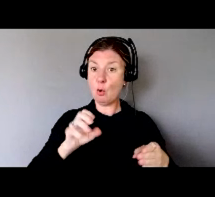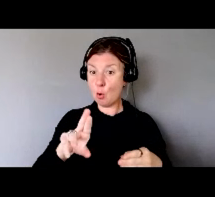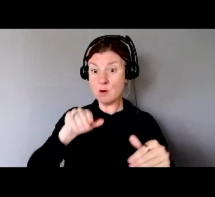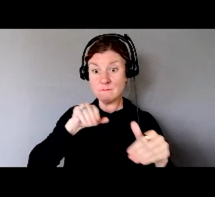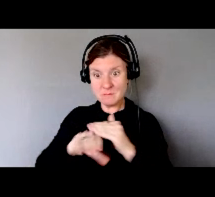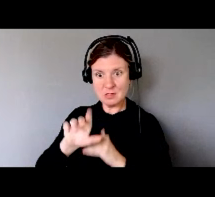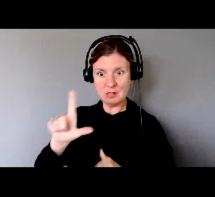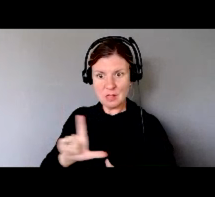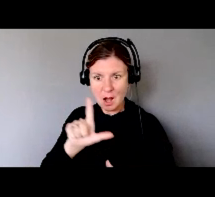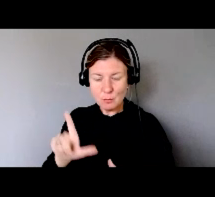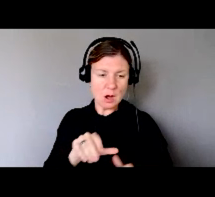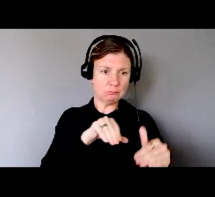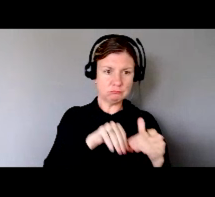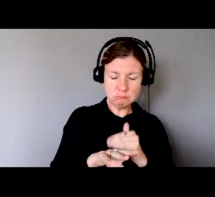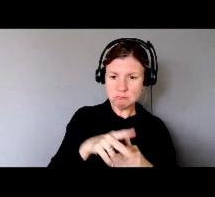plazas.